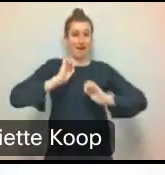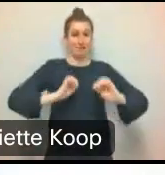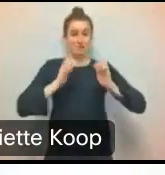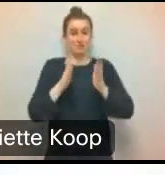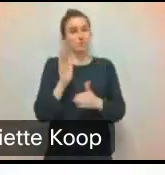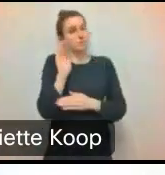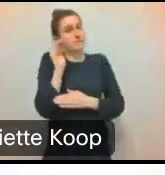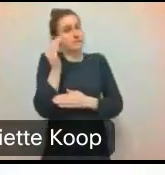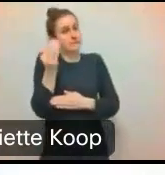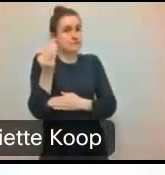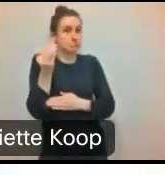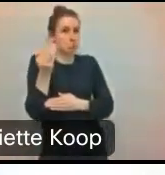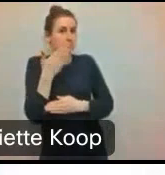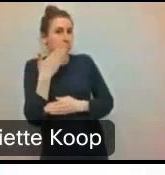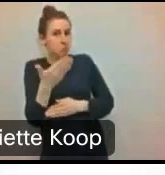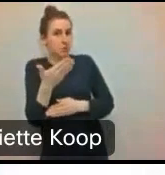as we move forward